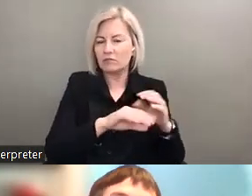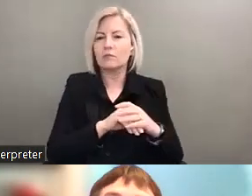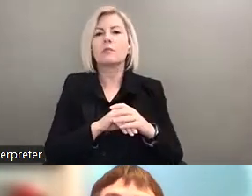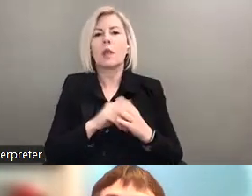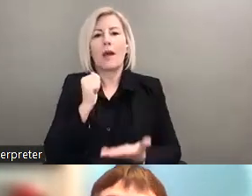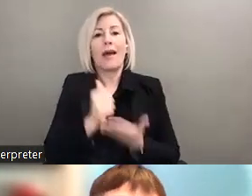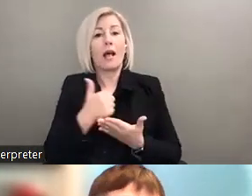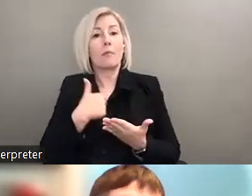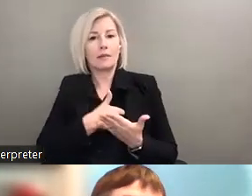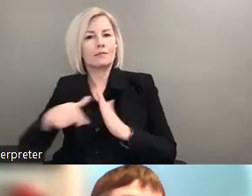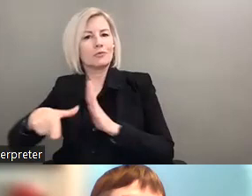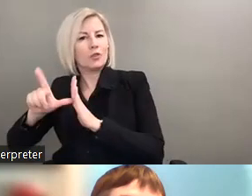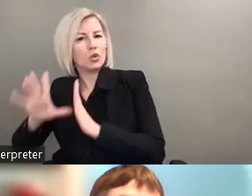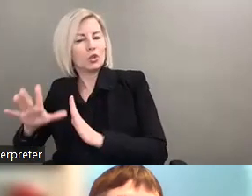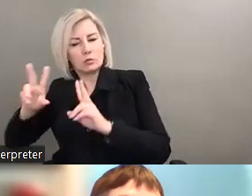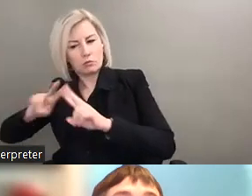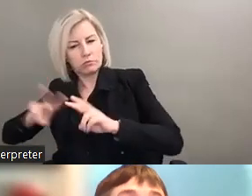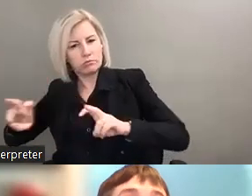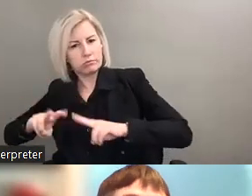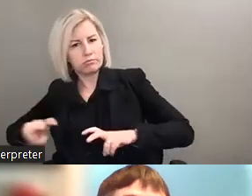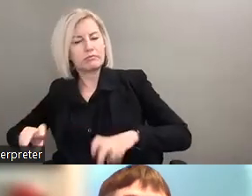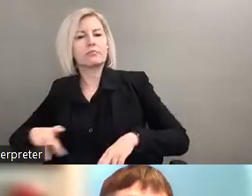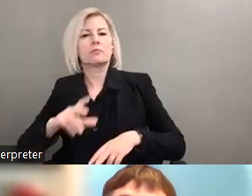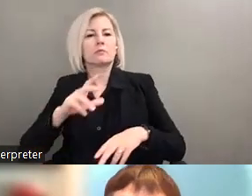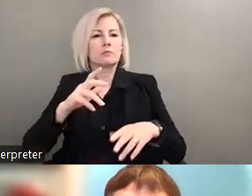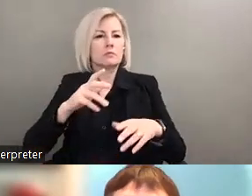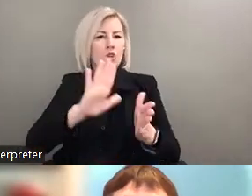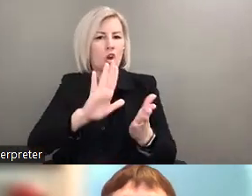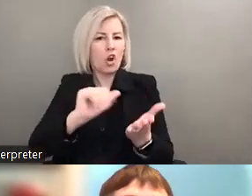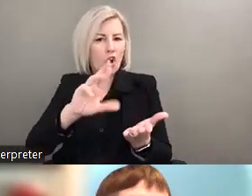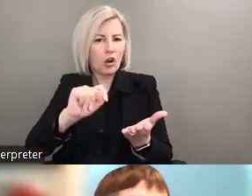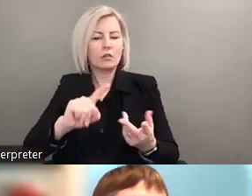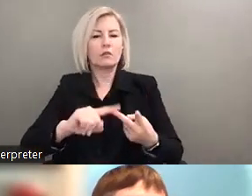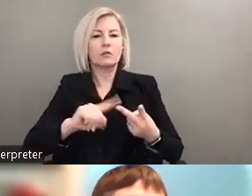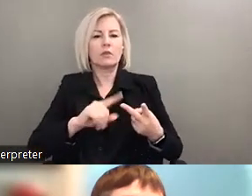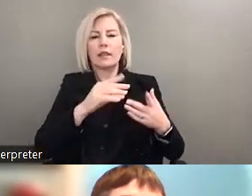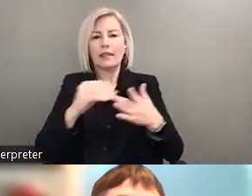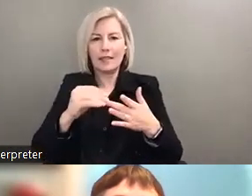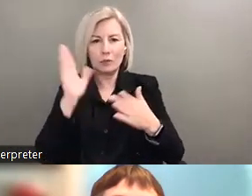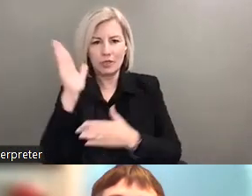assess the project's artistry along with the lead presenter's work sample submissions.